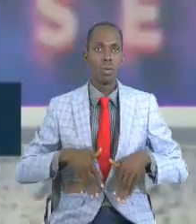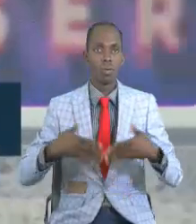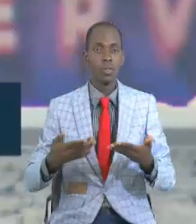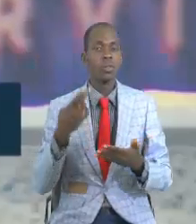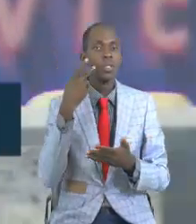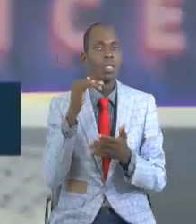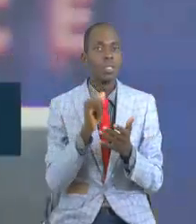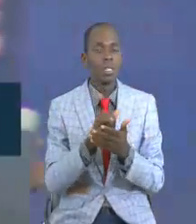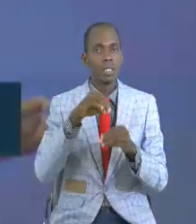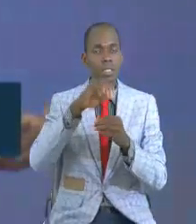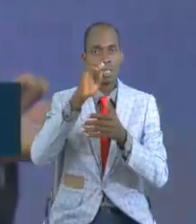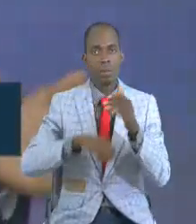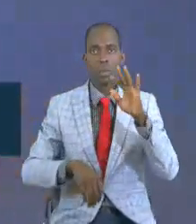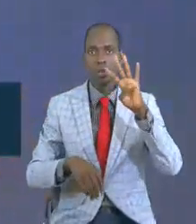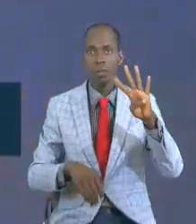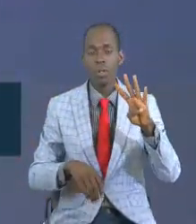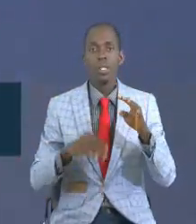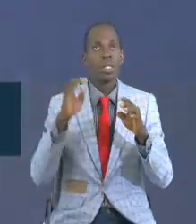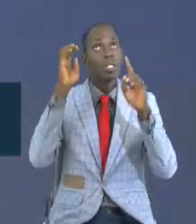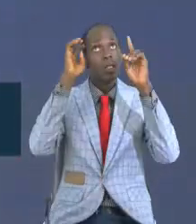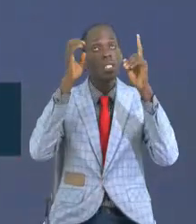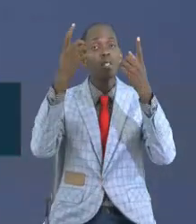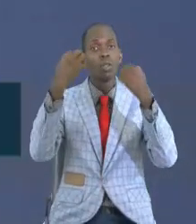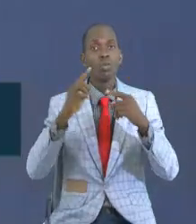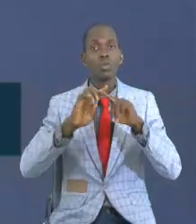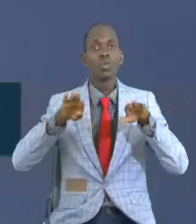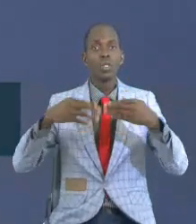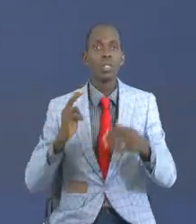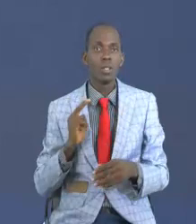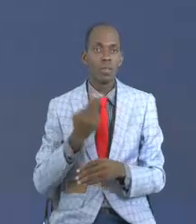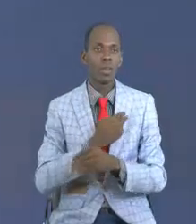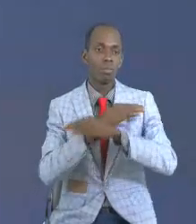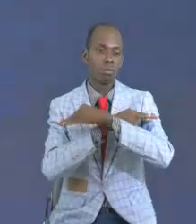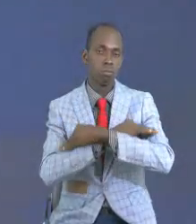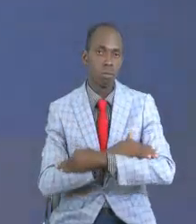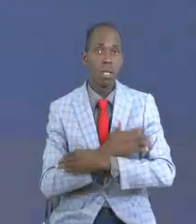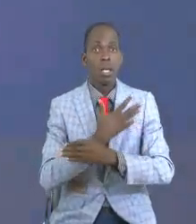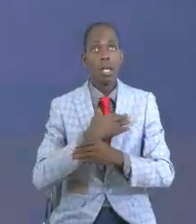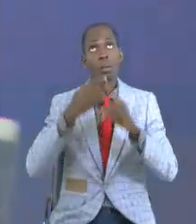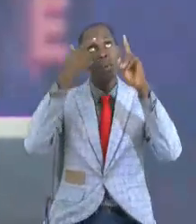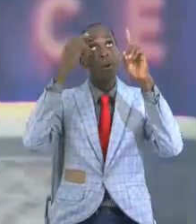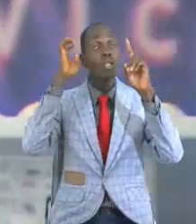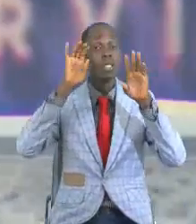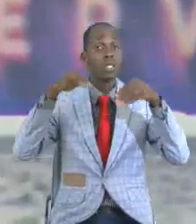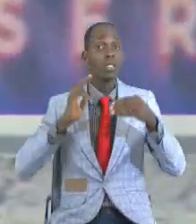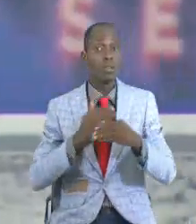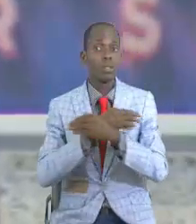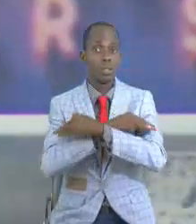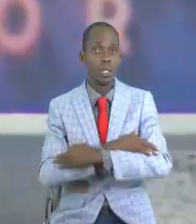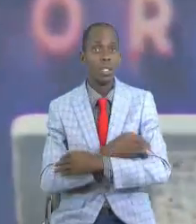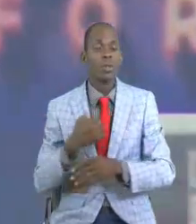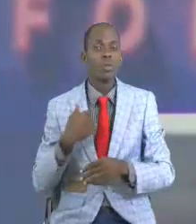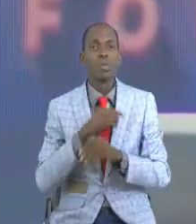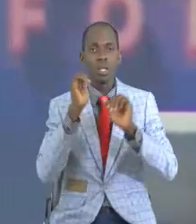4, and in chapter 4 he comes to give us rest, and because he gives us rest, we can come to the throne